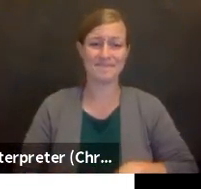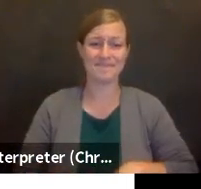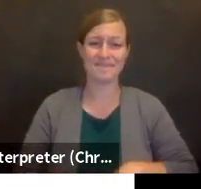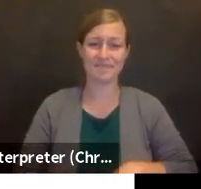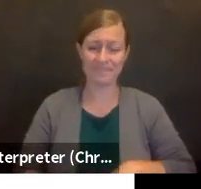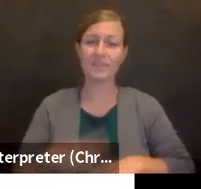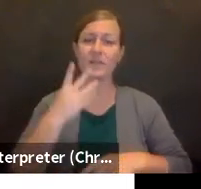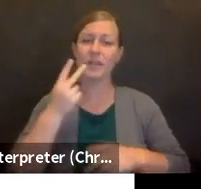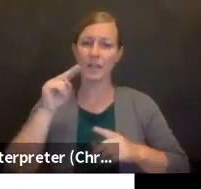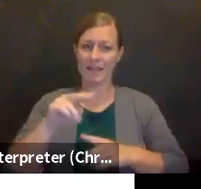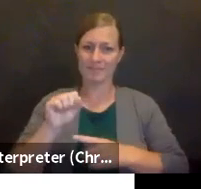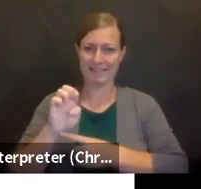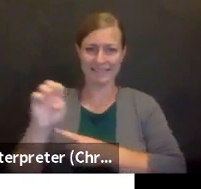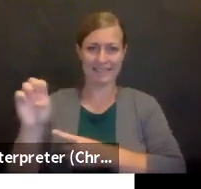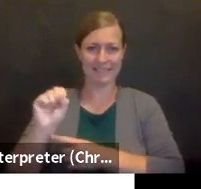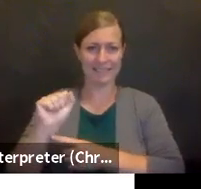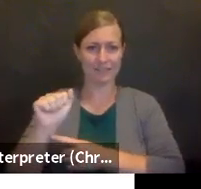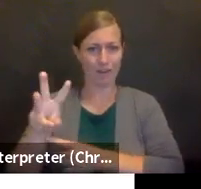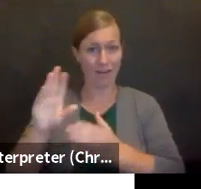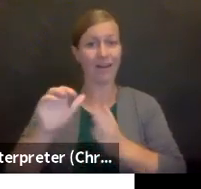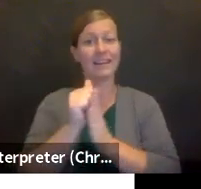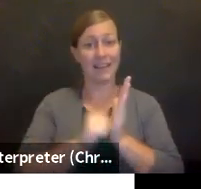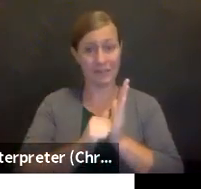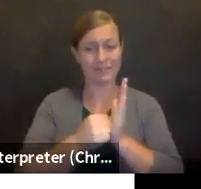account. Once again, to get to Seesaw,